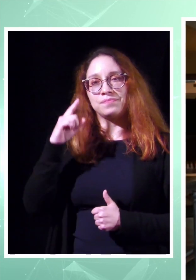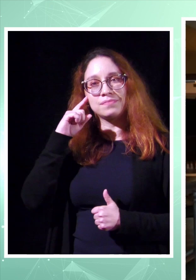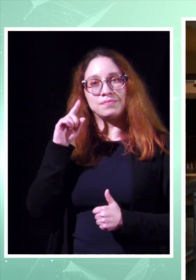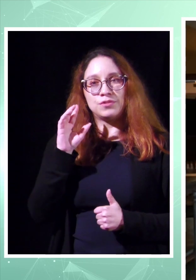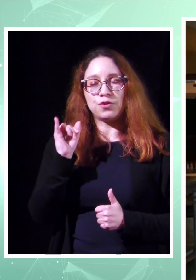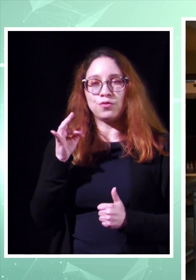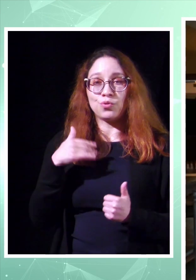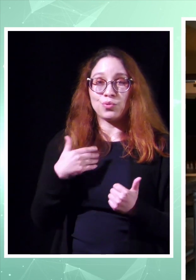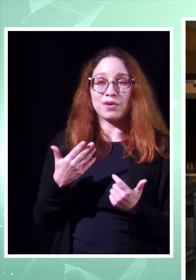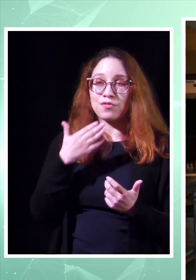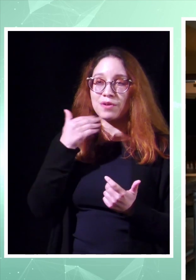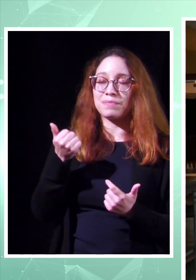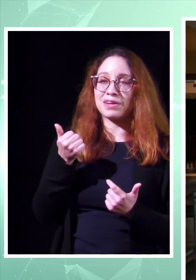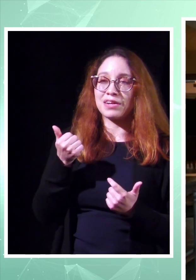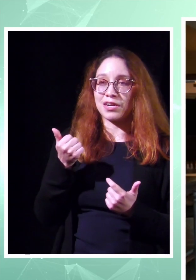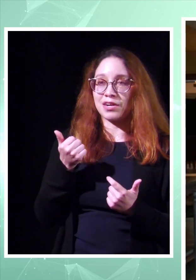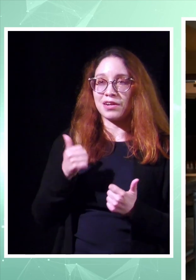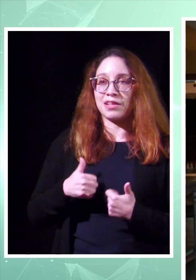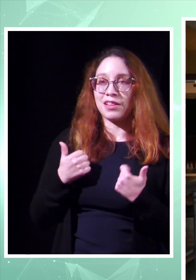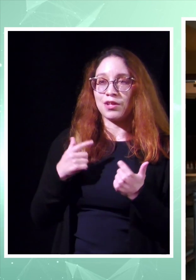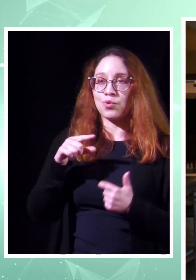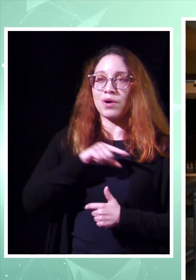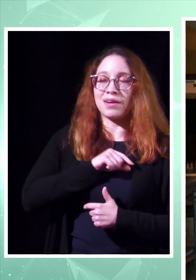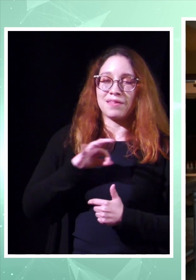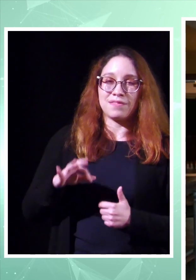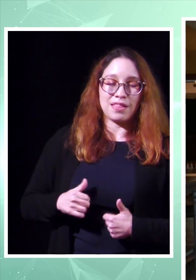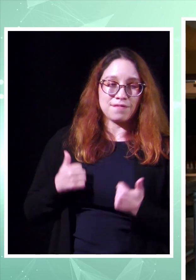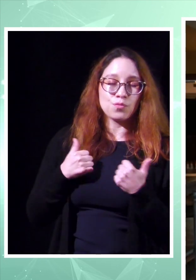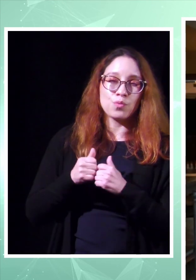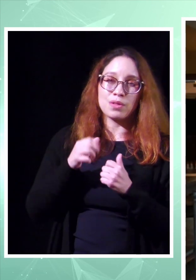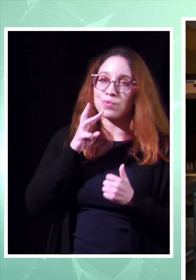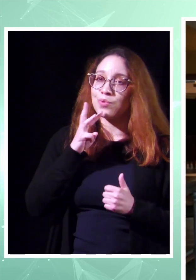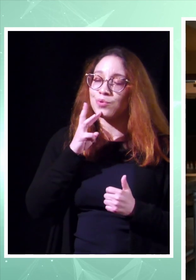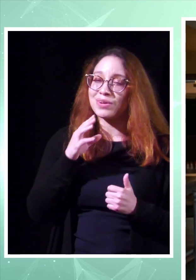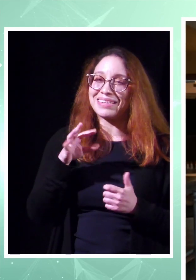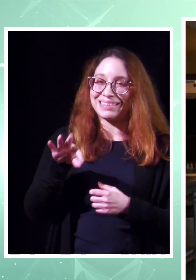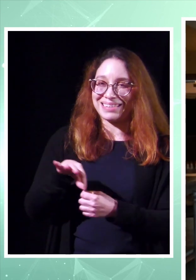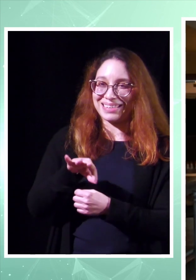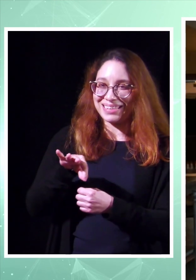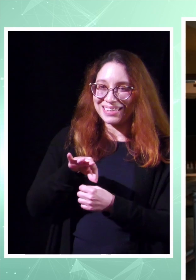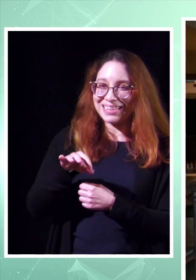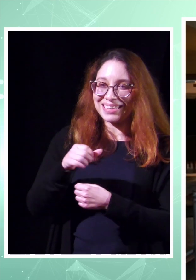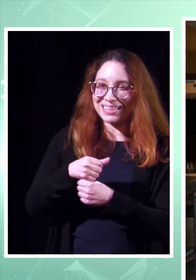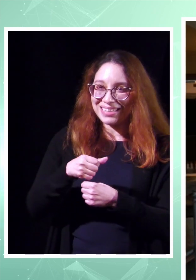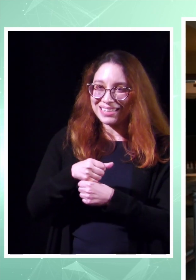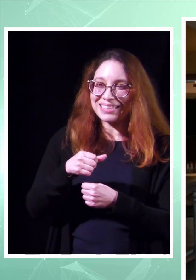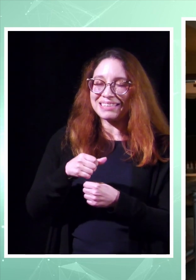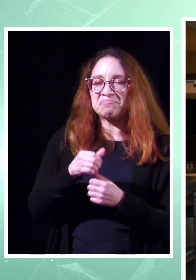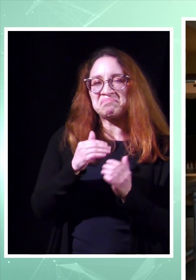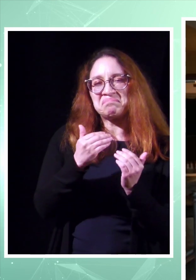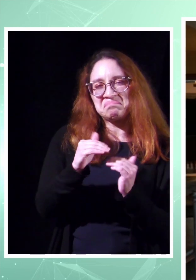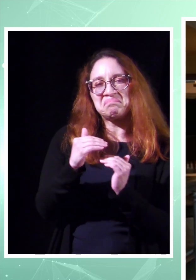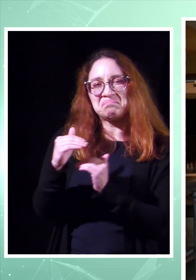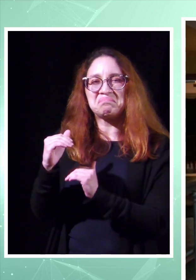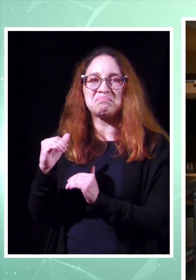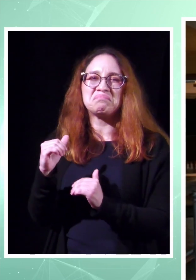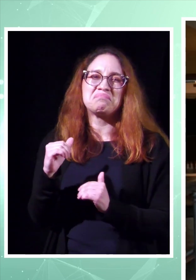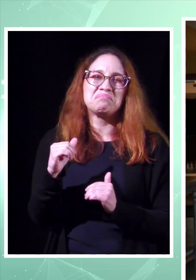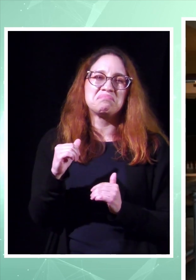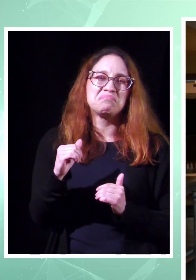going to have a beverage, I think water is probably your best bet. I also think tea and coffee in moderation are not to